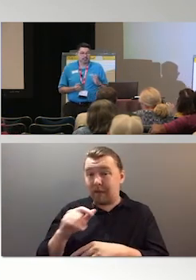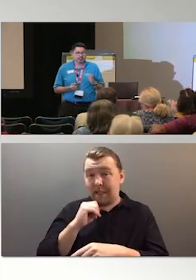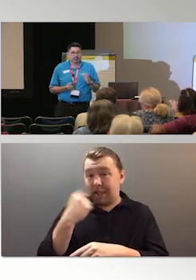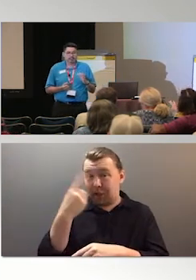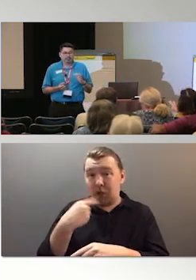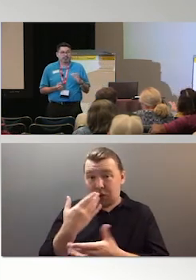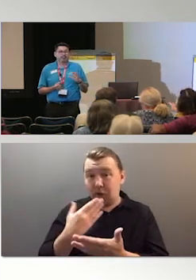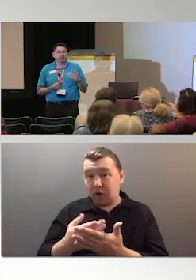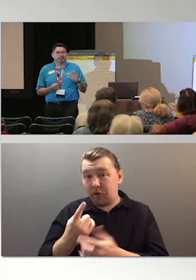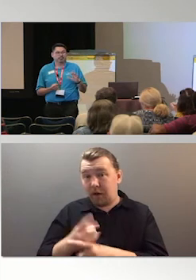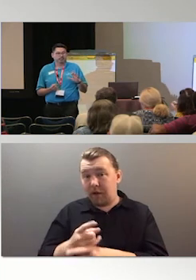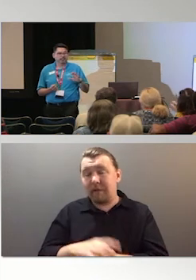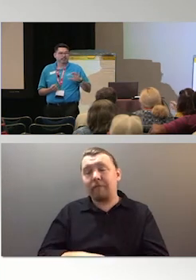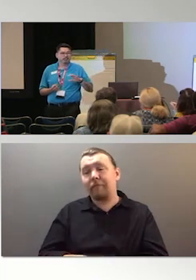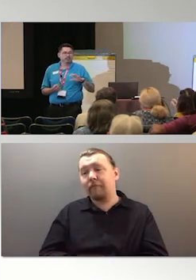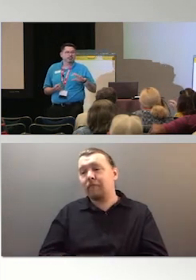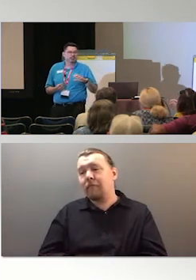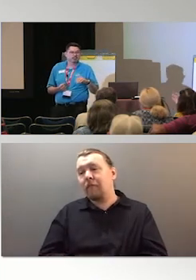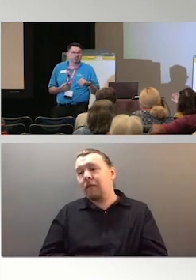all right?